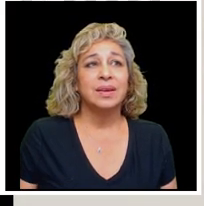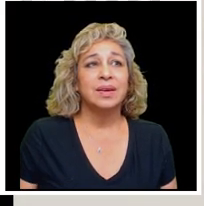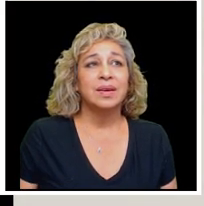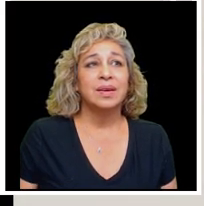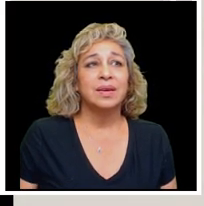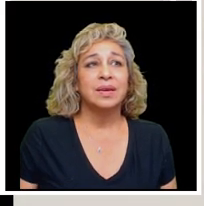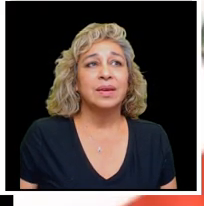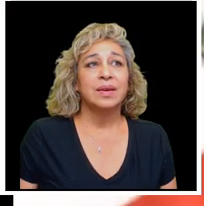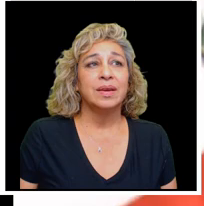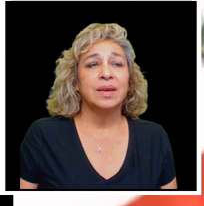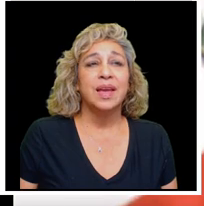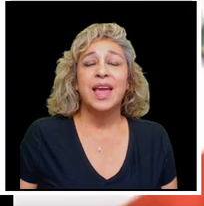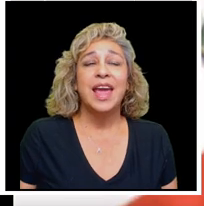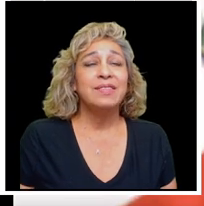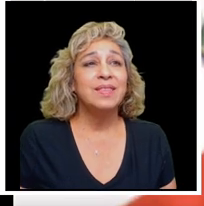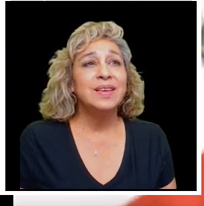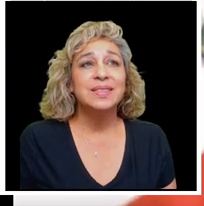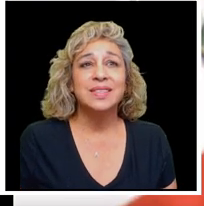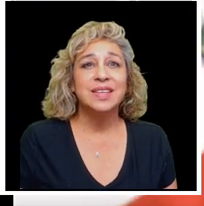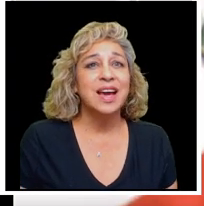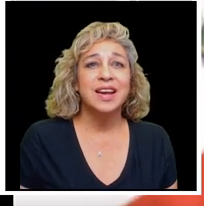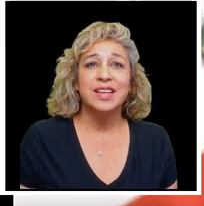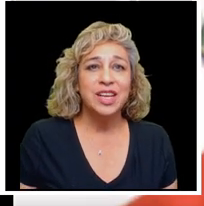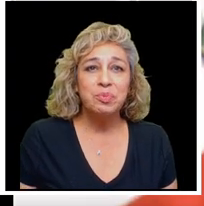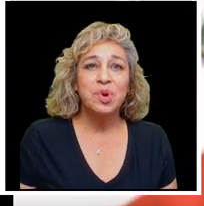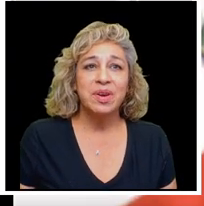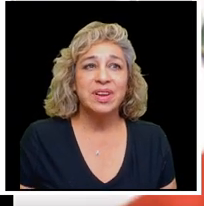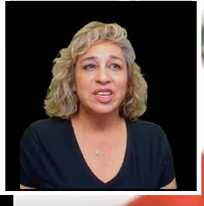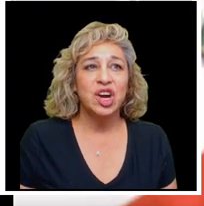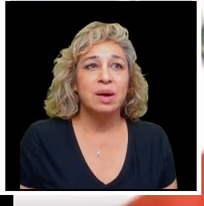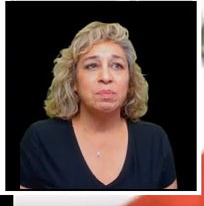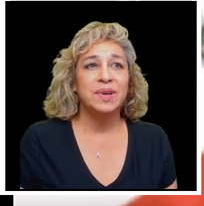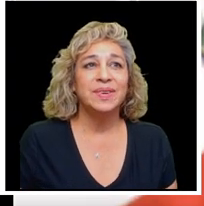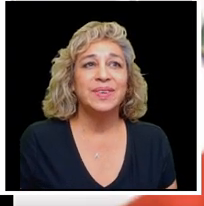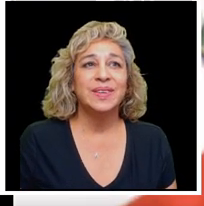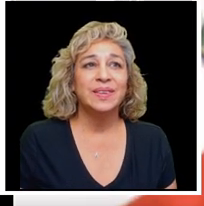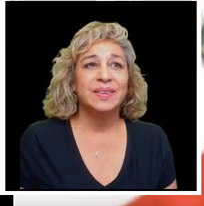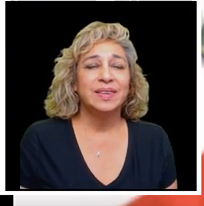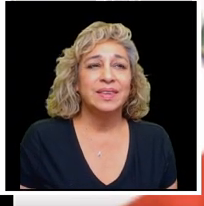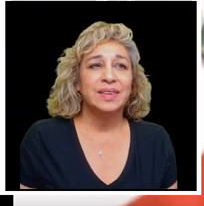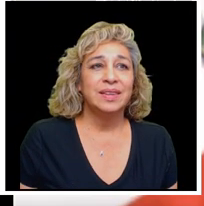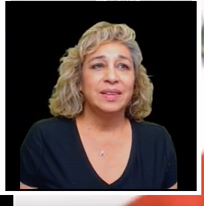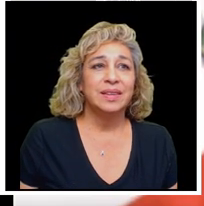and this is not a temporary job